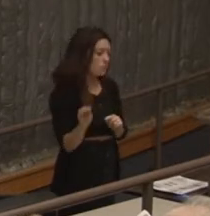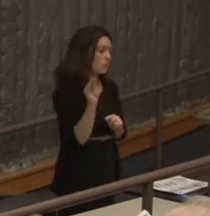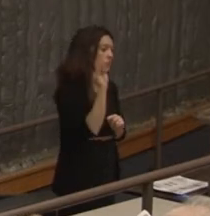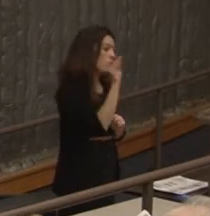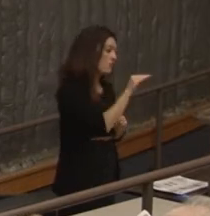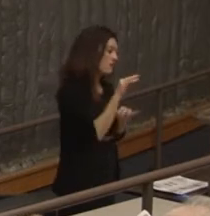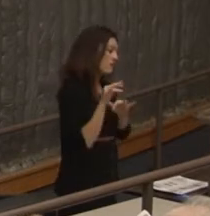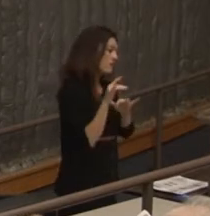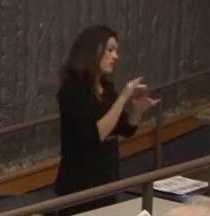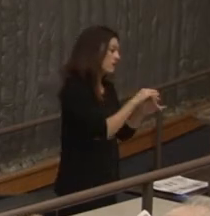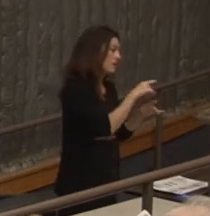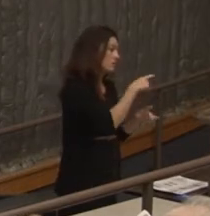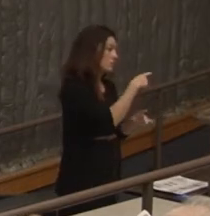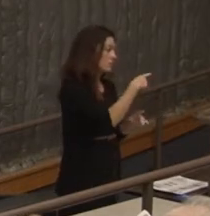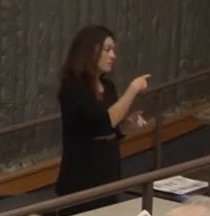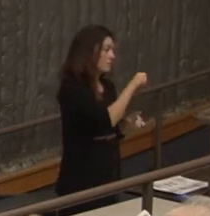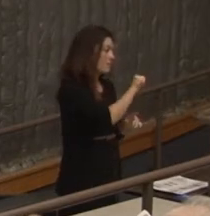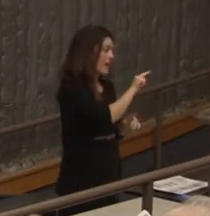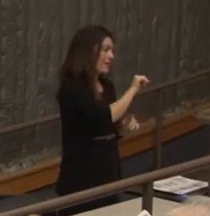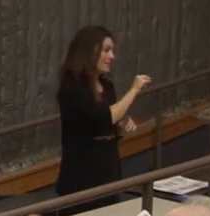to Palestine, to Israel,